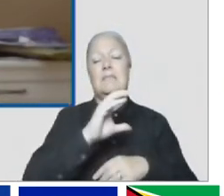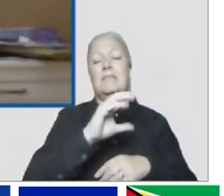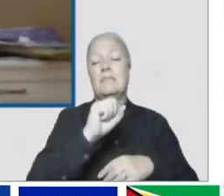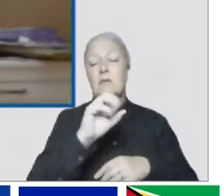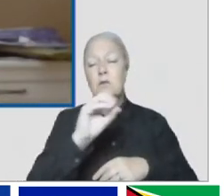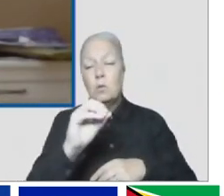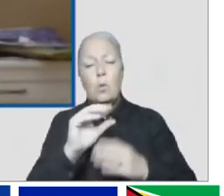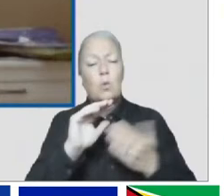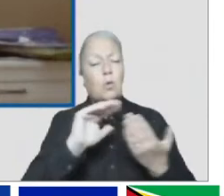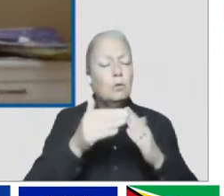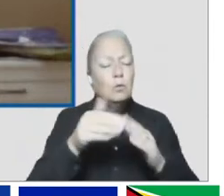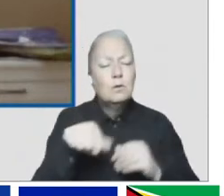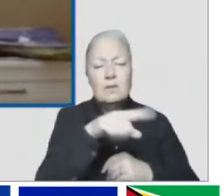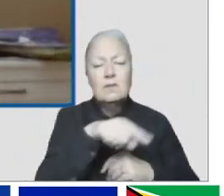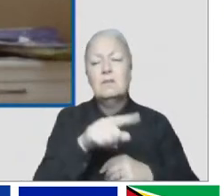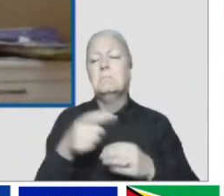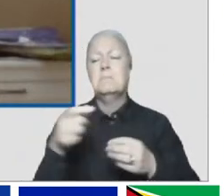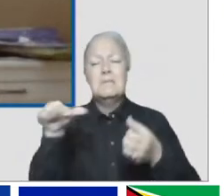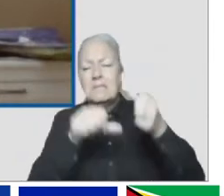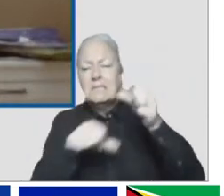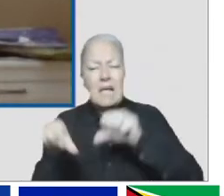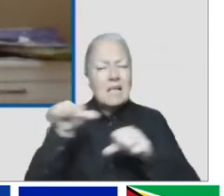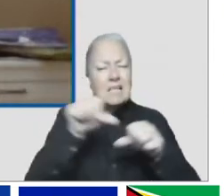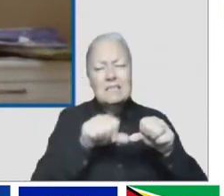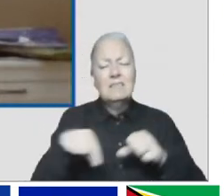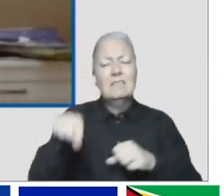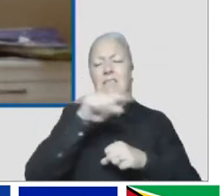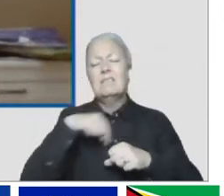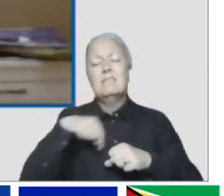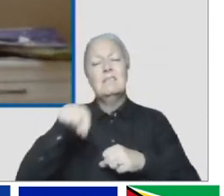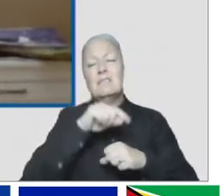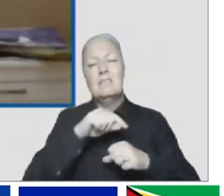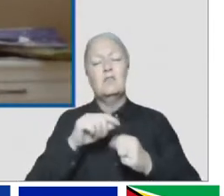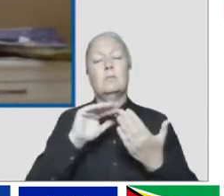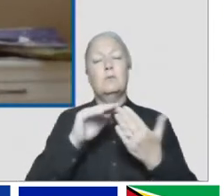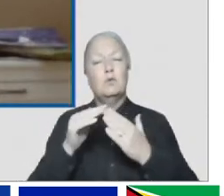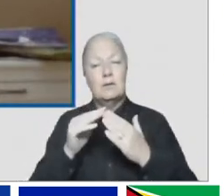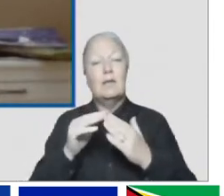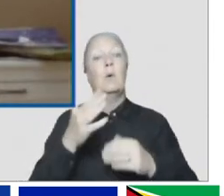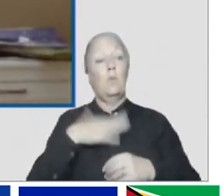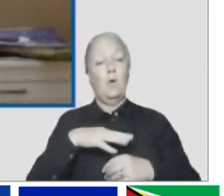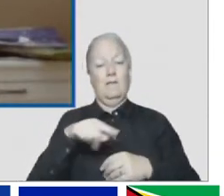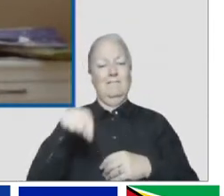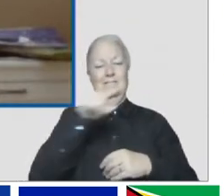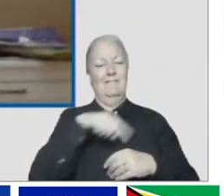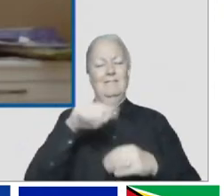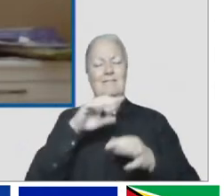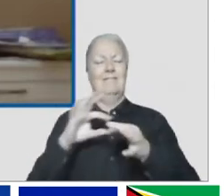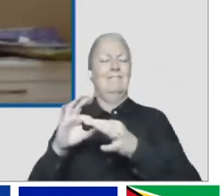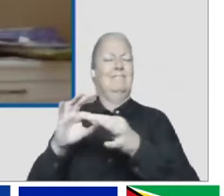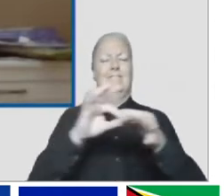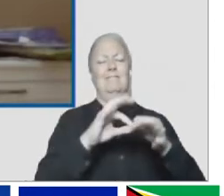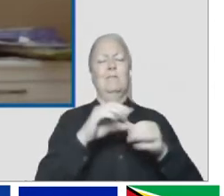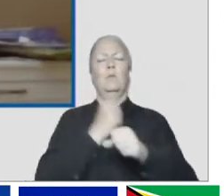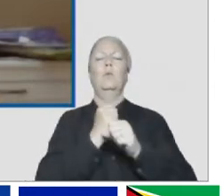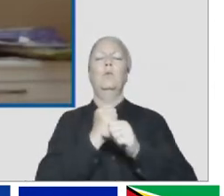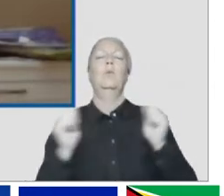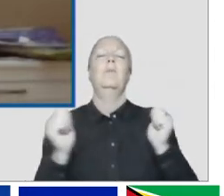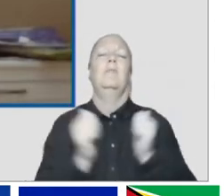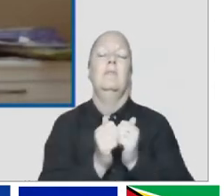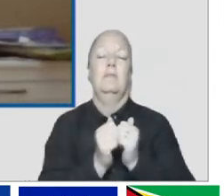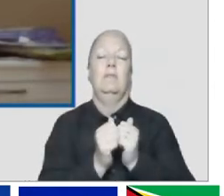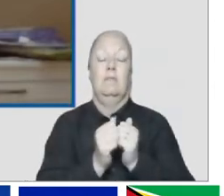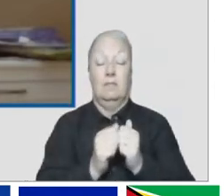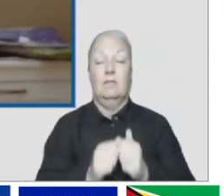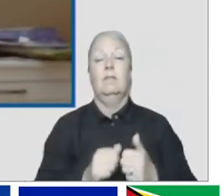scientists or scientific community, academics, they can work together at the local level. So that is the collective process. Number three, that it was